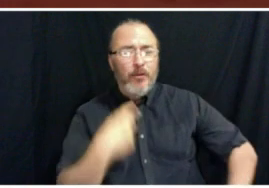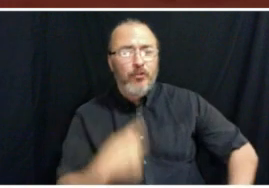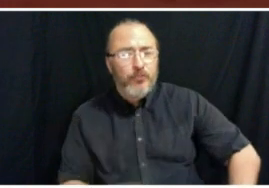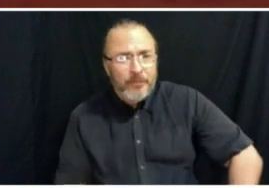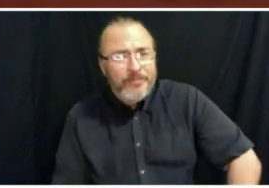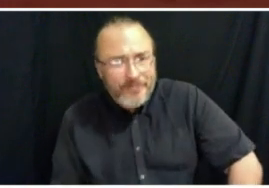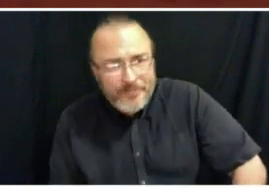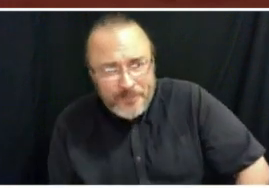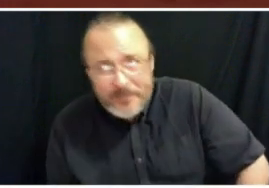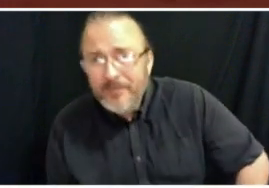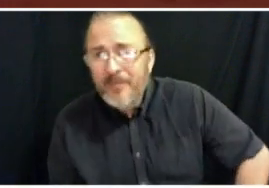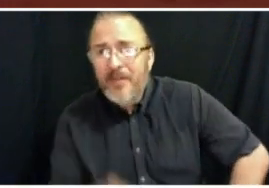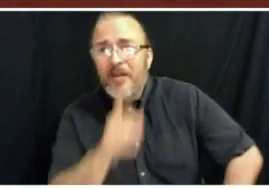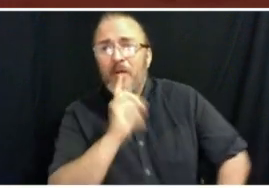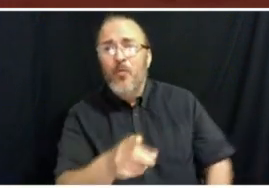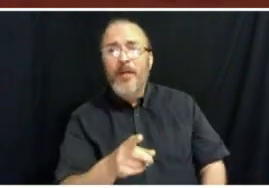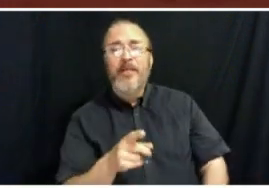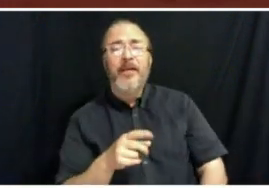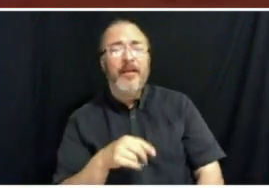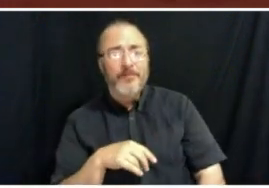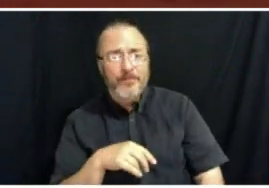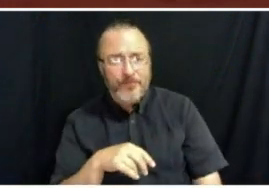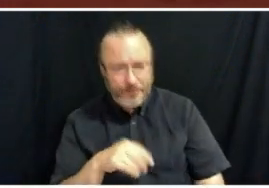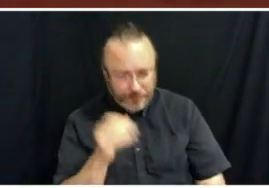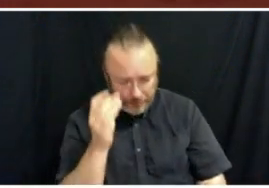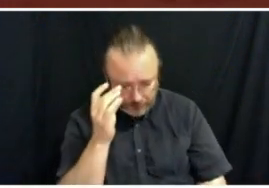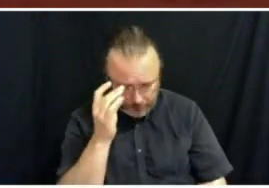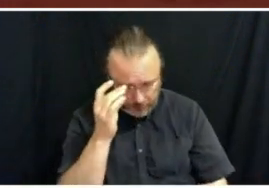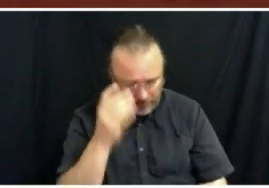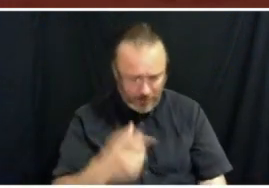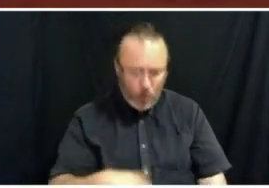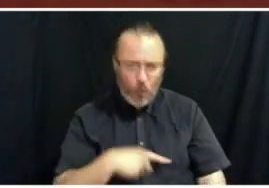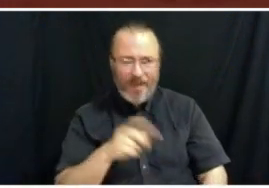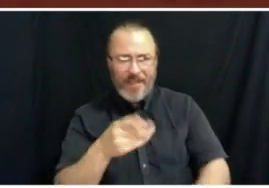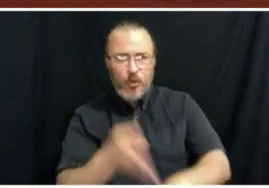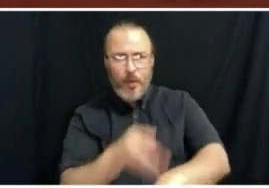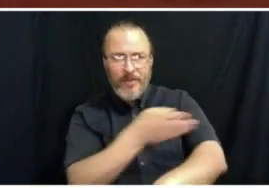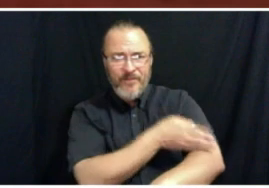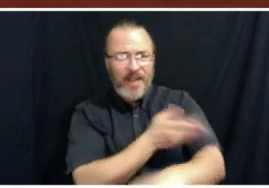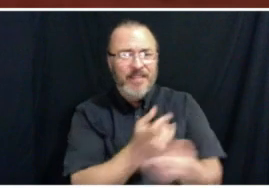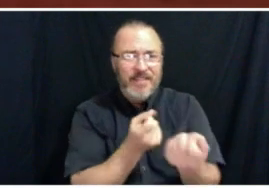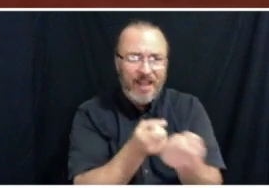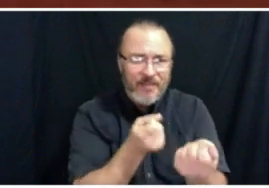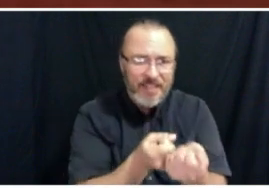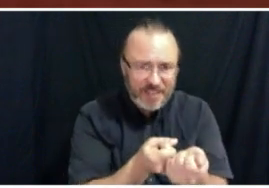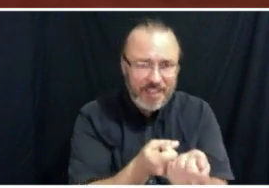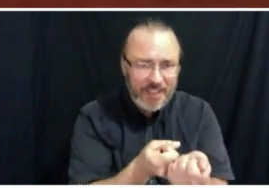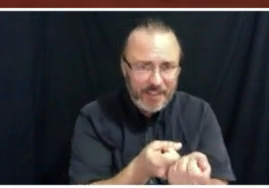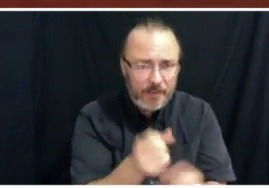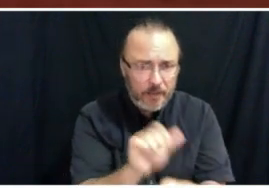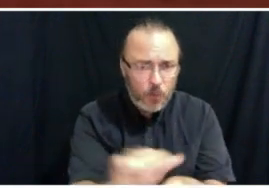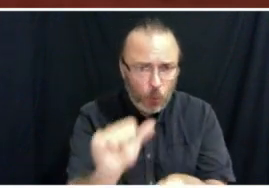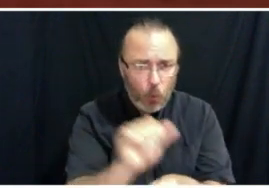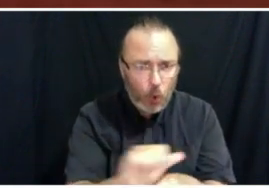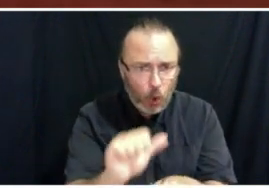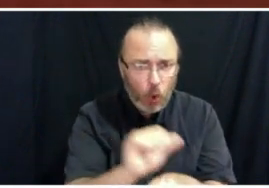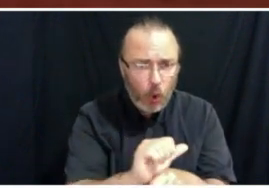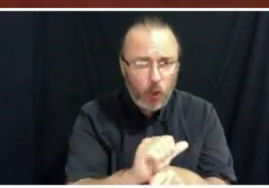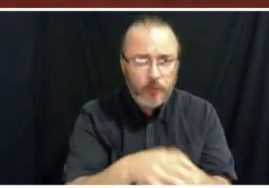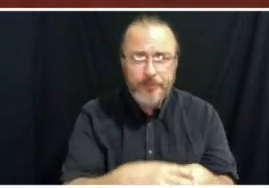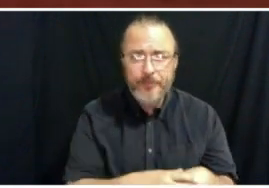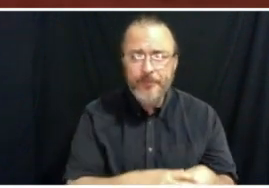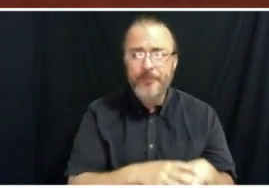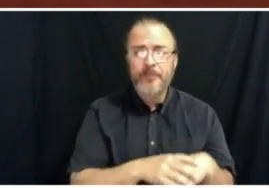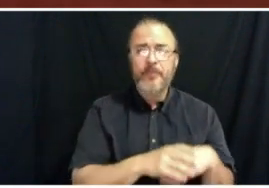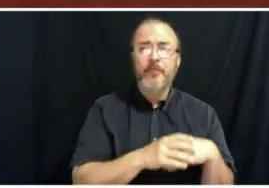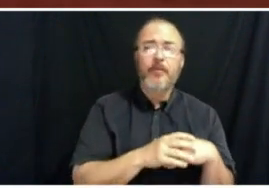I think they need to enhance their advocacy efforts. And while they are doing so,